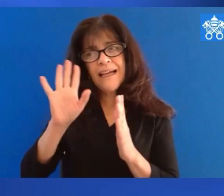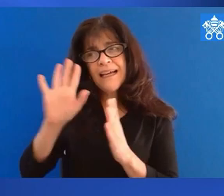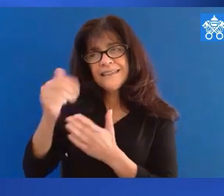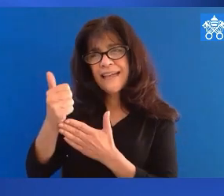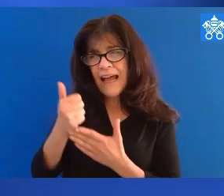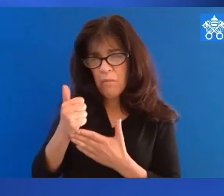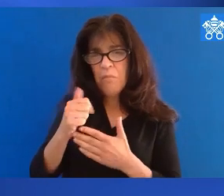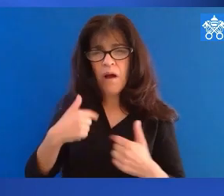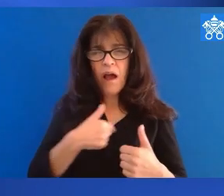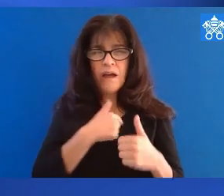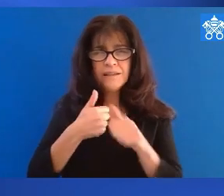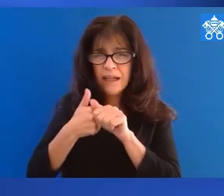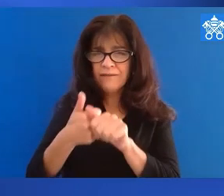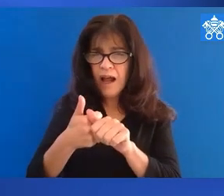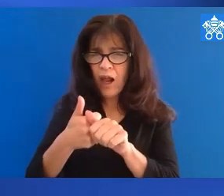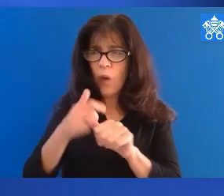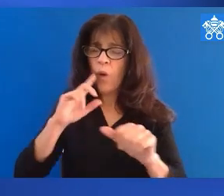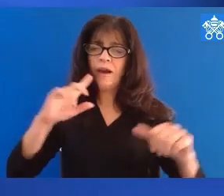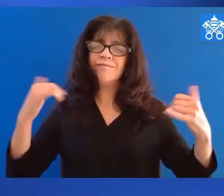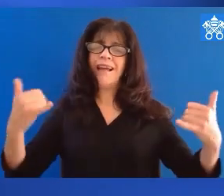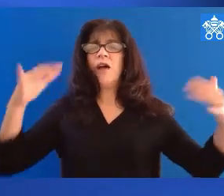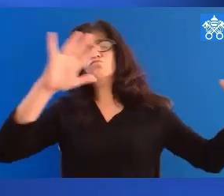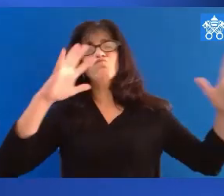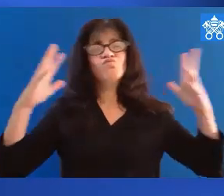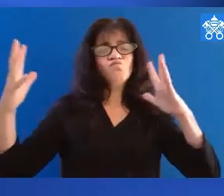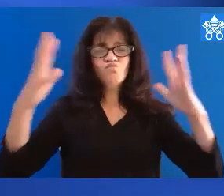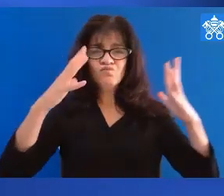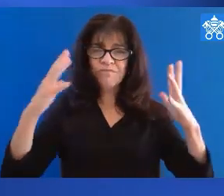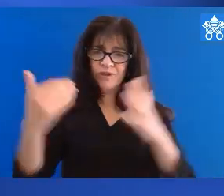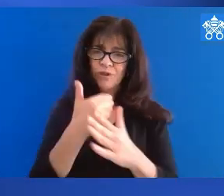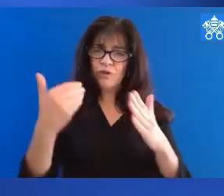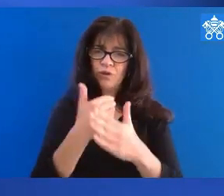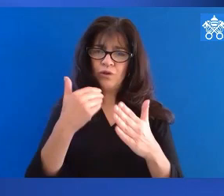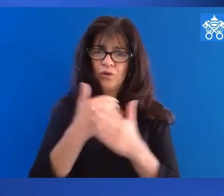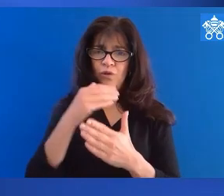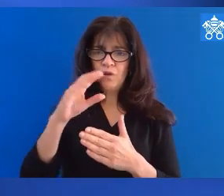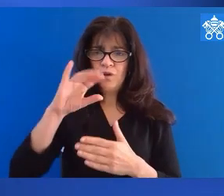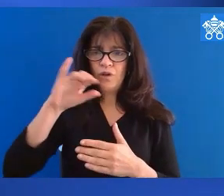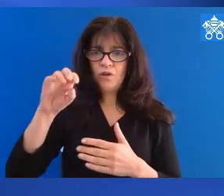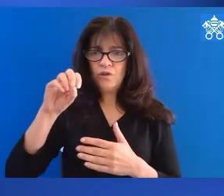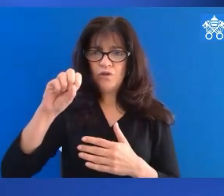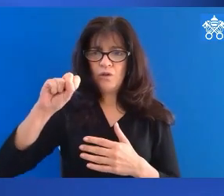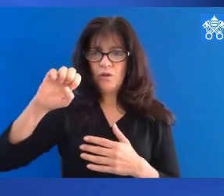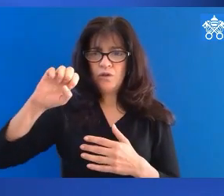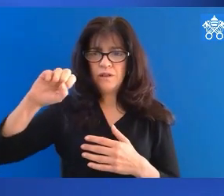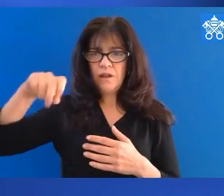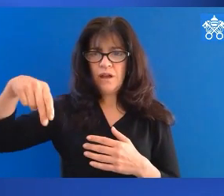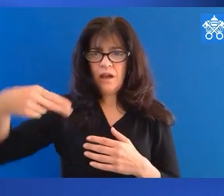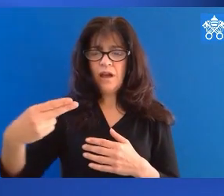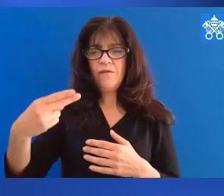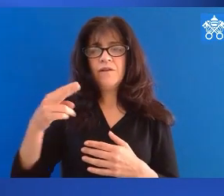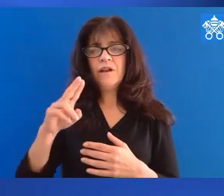Let us give an applause for the new beatified in Uganda, Joseph Ambrosoli.